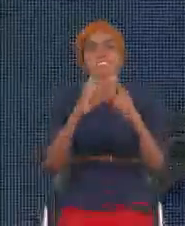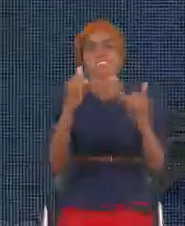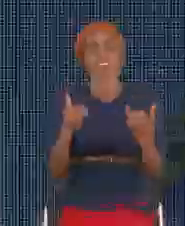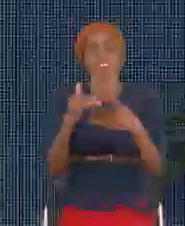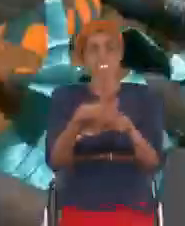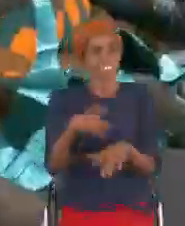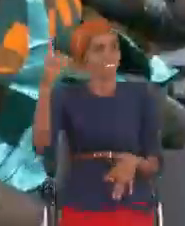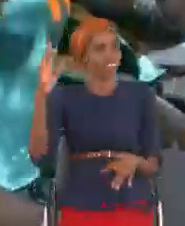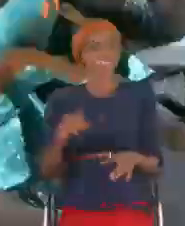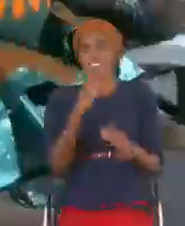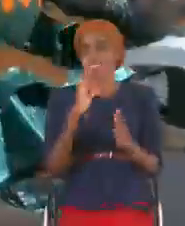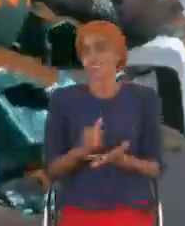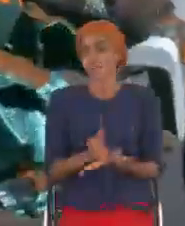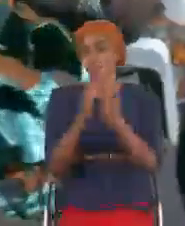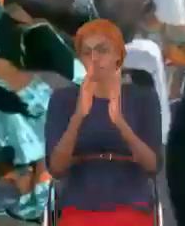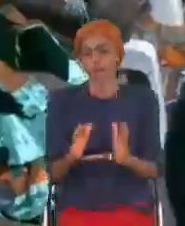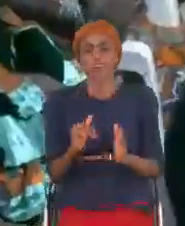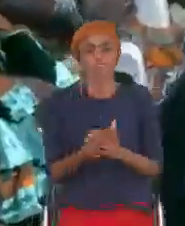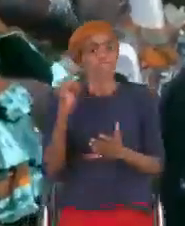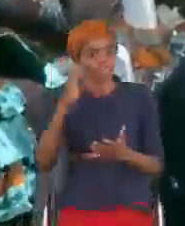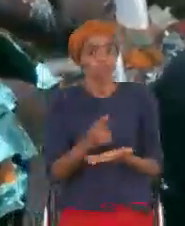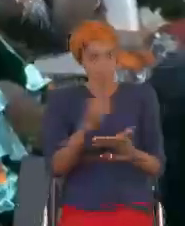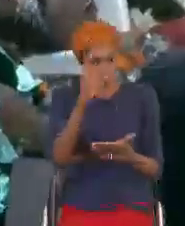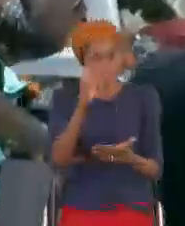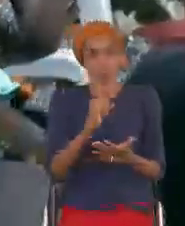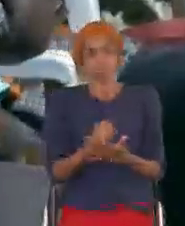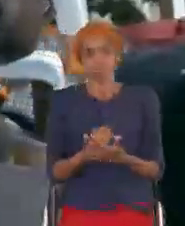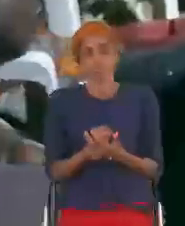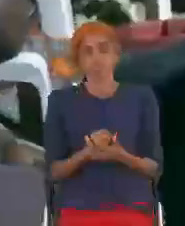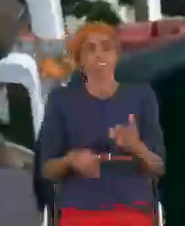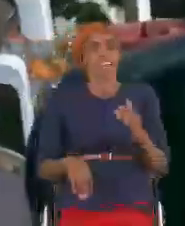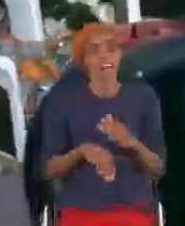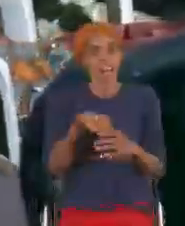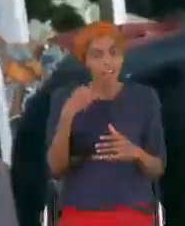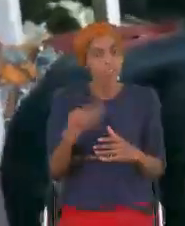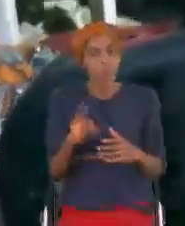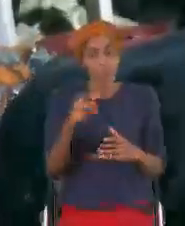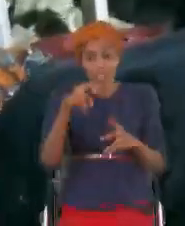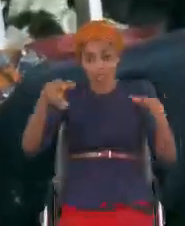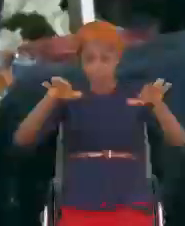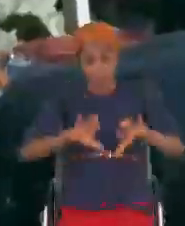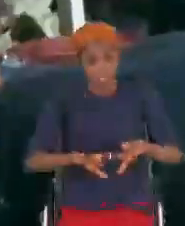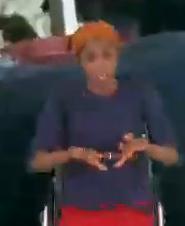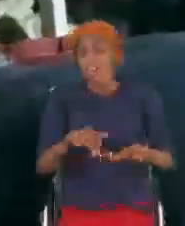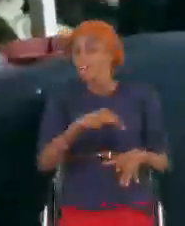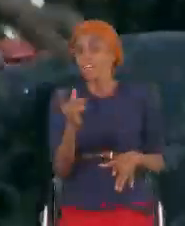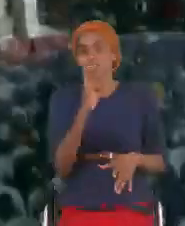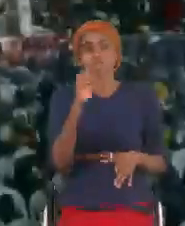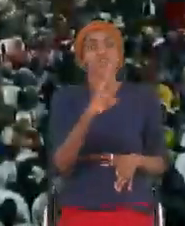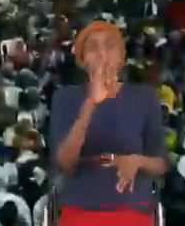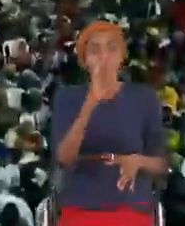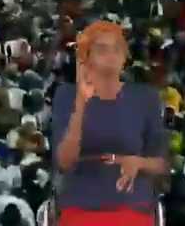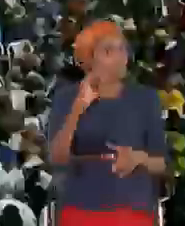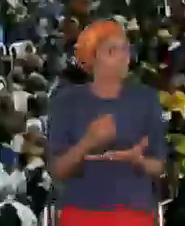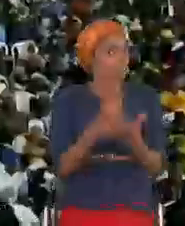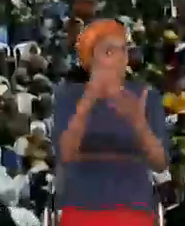is your helper. He will help you out of the dungeon, anywhere you are. It will help you